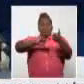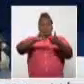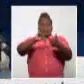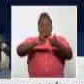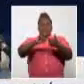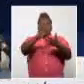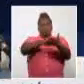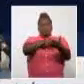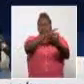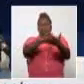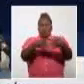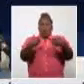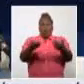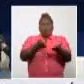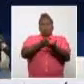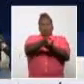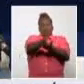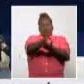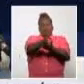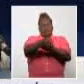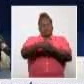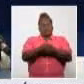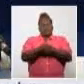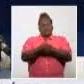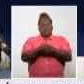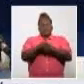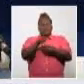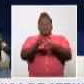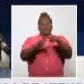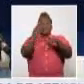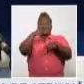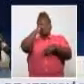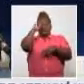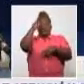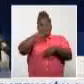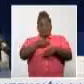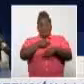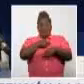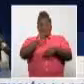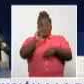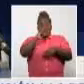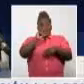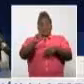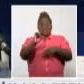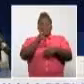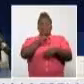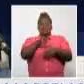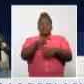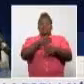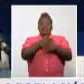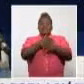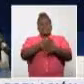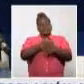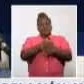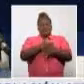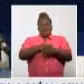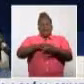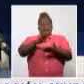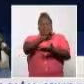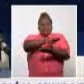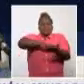indicate the territories where we have had a greater number of